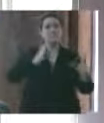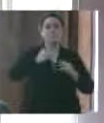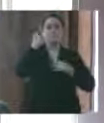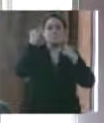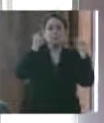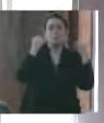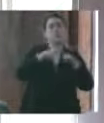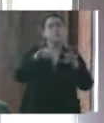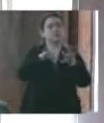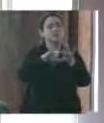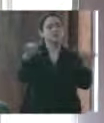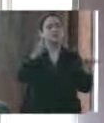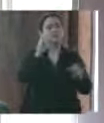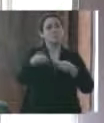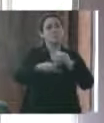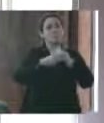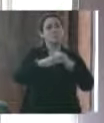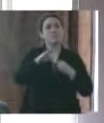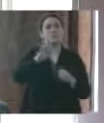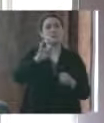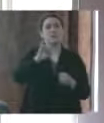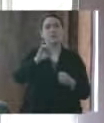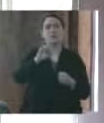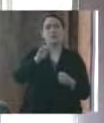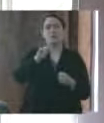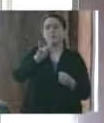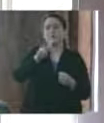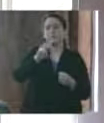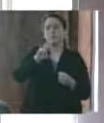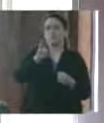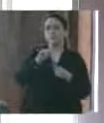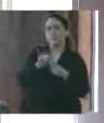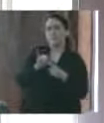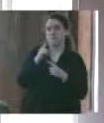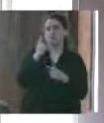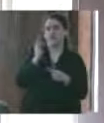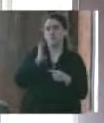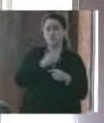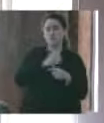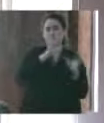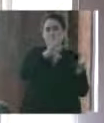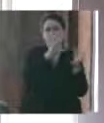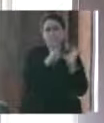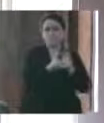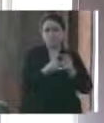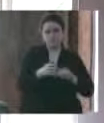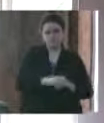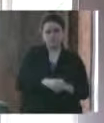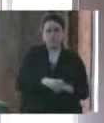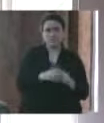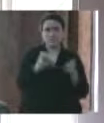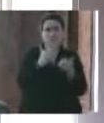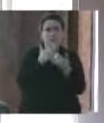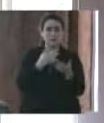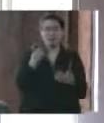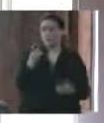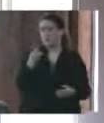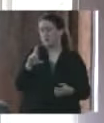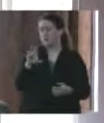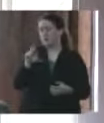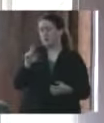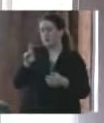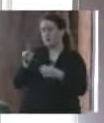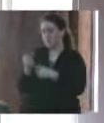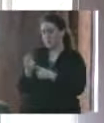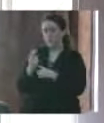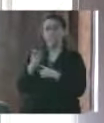planet. So I want to thank Dr. Clough, the Secretary of the Smithsonian Institution, Steve Monfort, the Acting Director